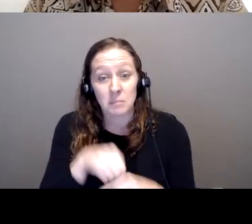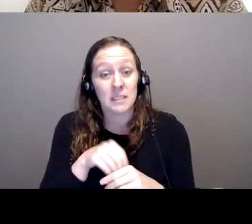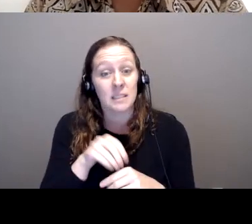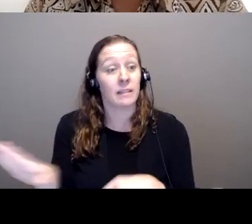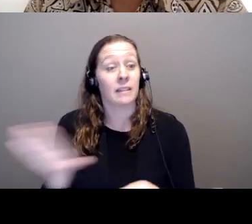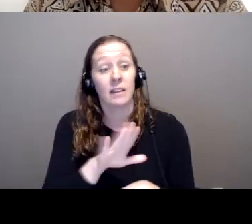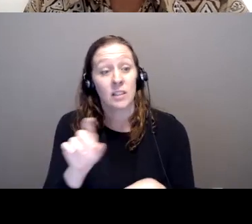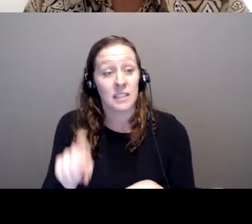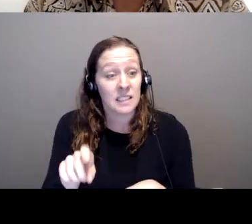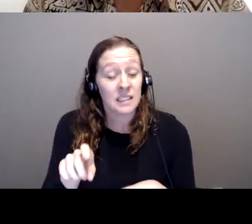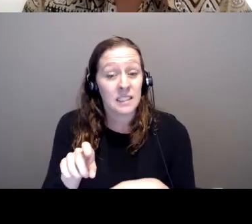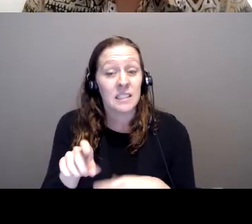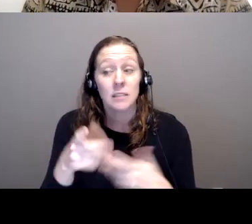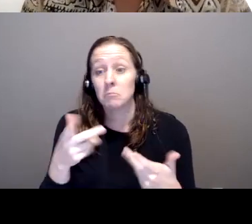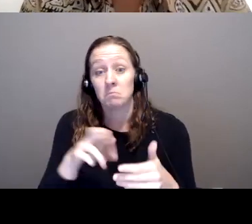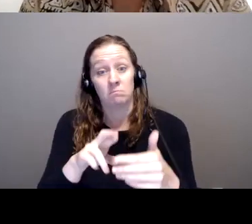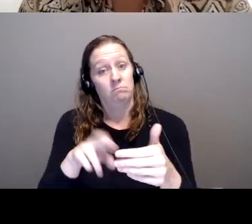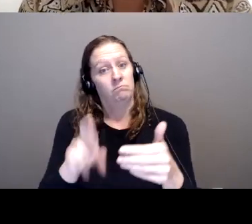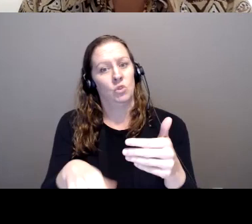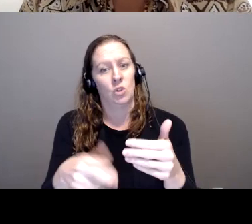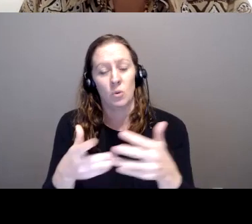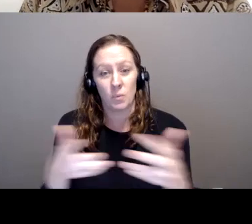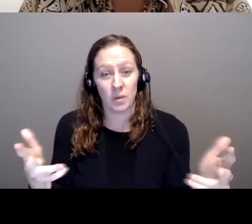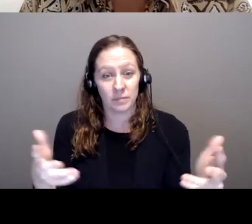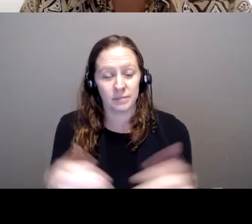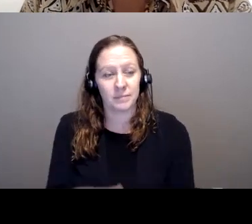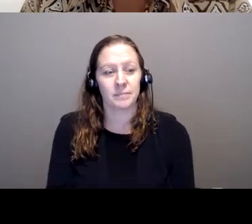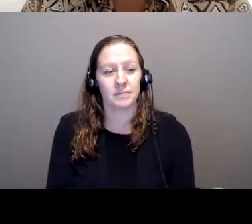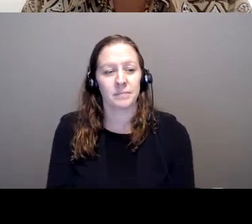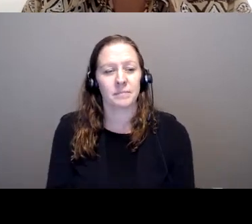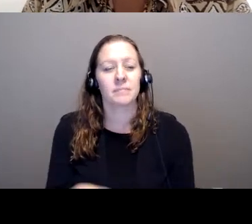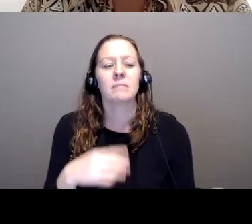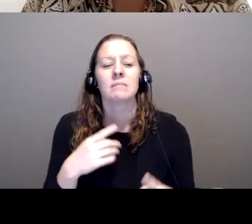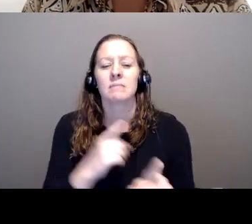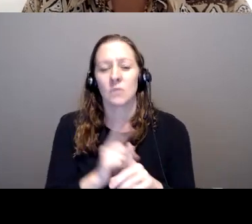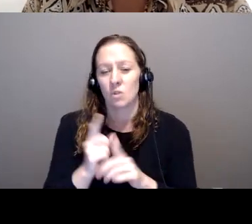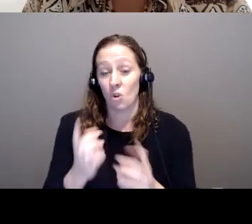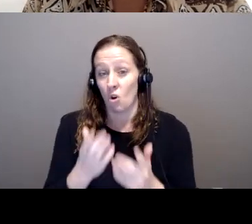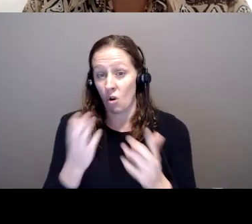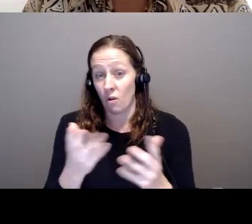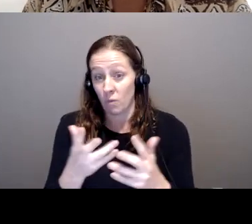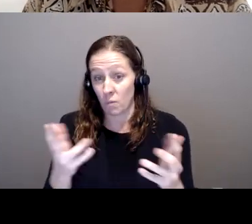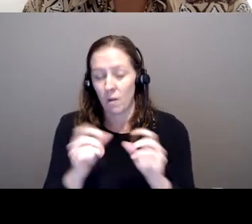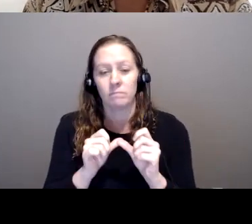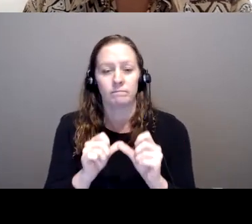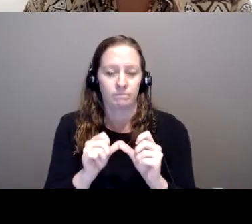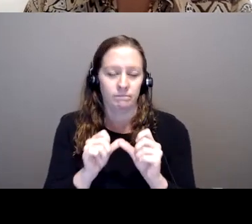and what they see as an outcome, and then offering them the continued ongoing